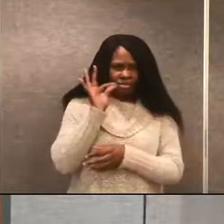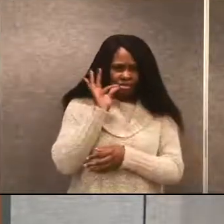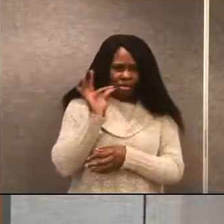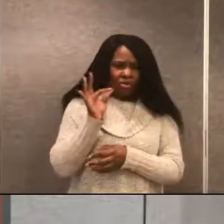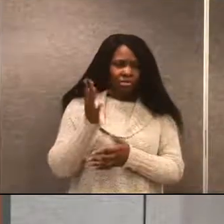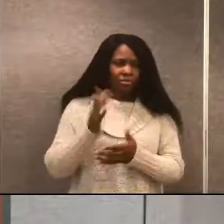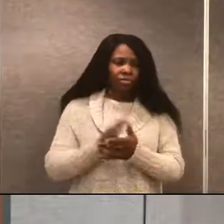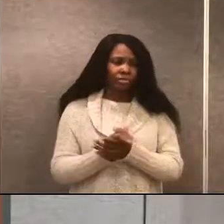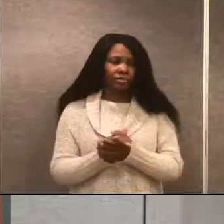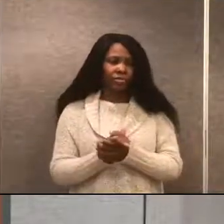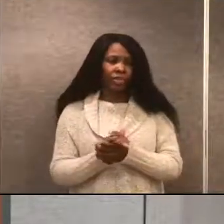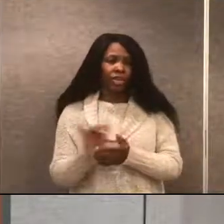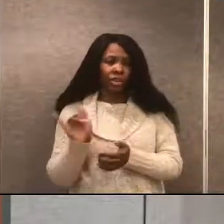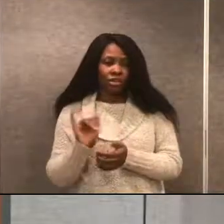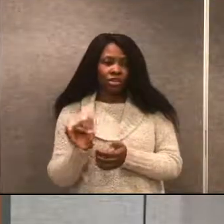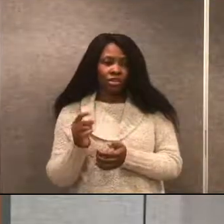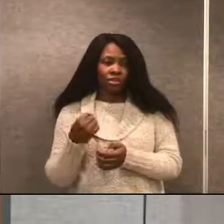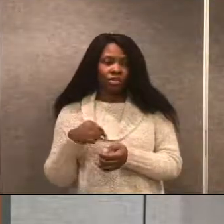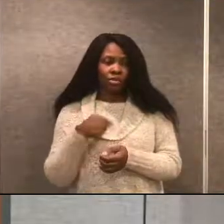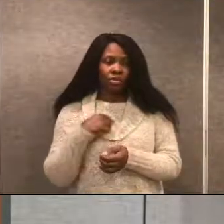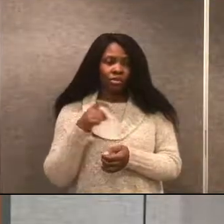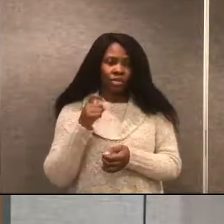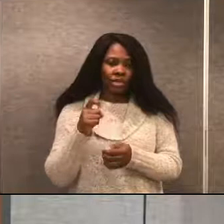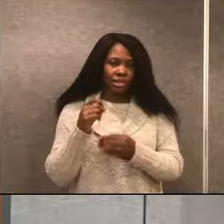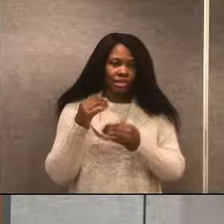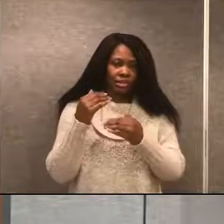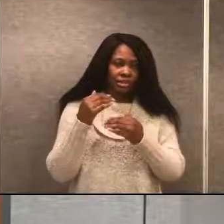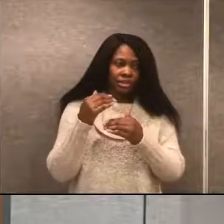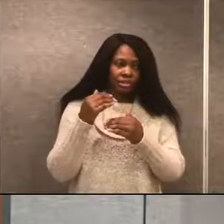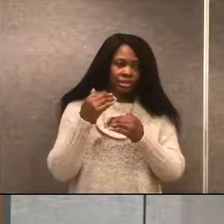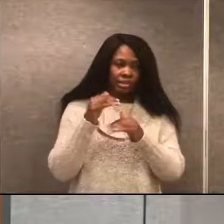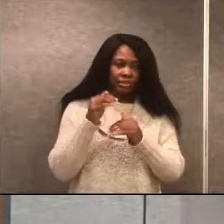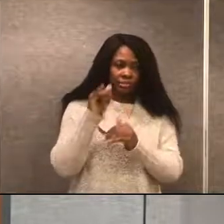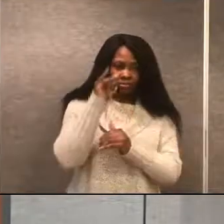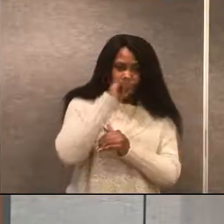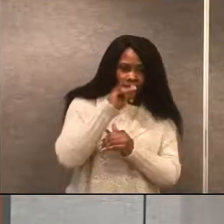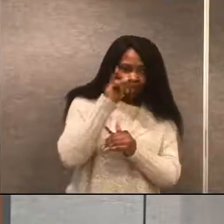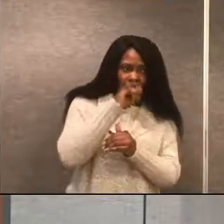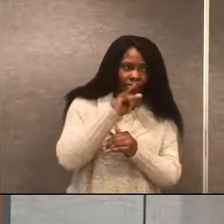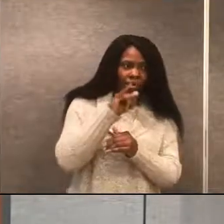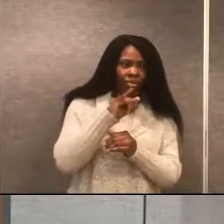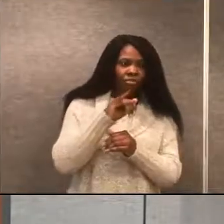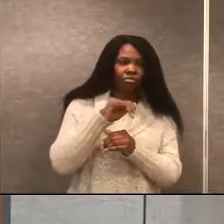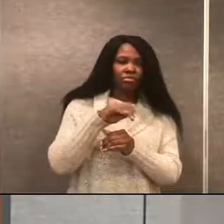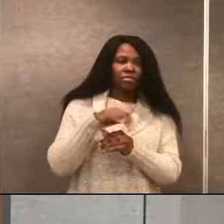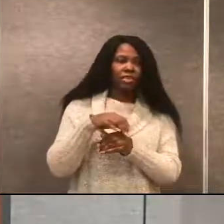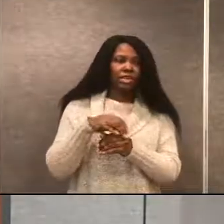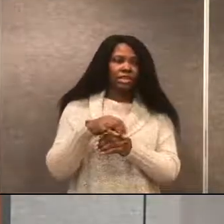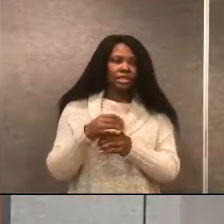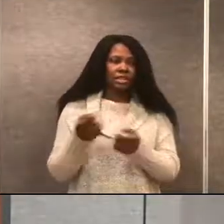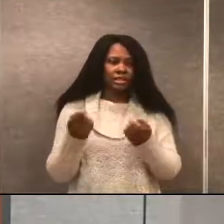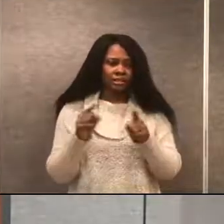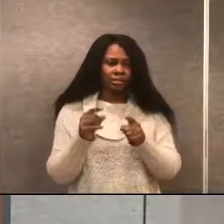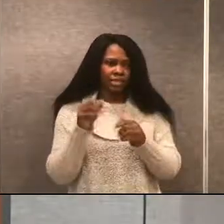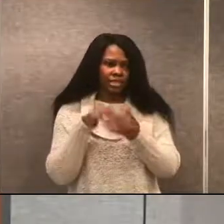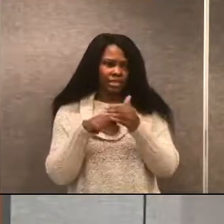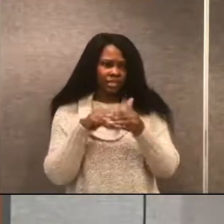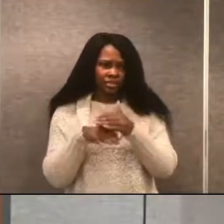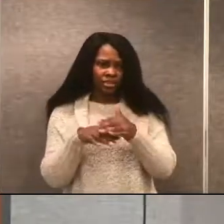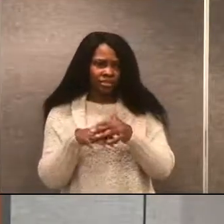amount of alcohol that we consume indoors, because that kind of increases the tendency for us to take